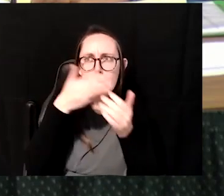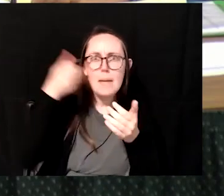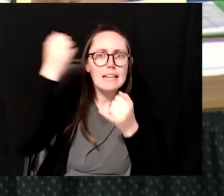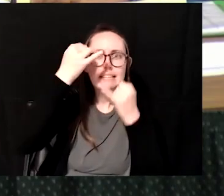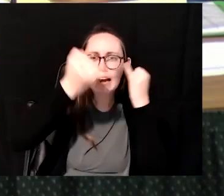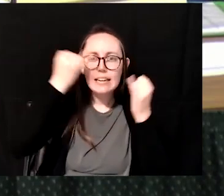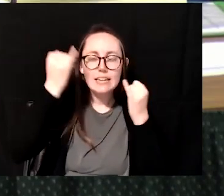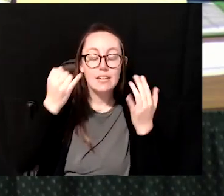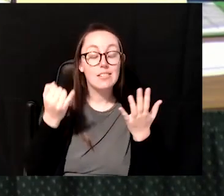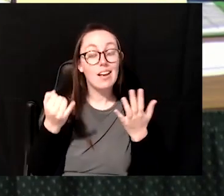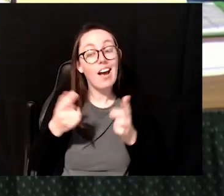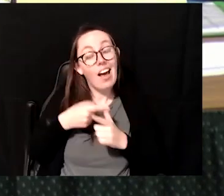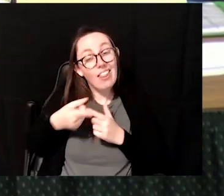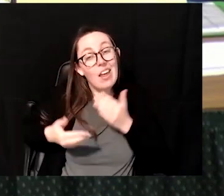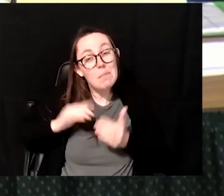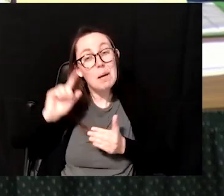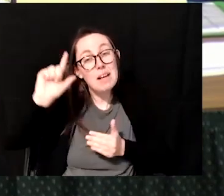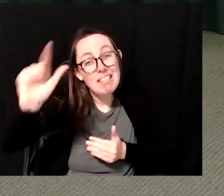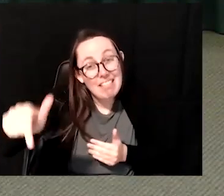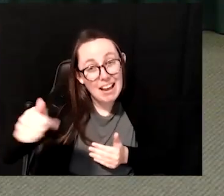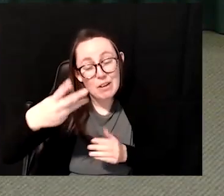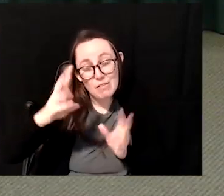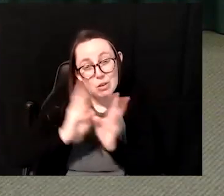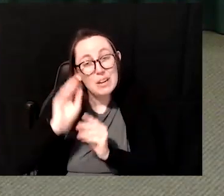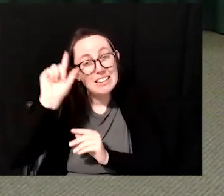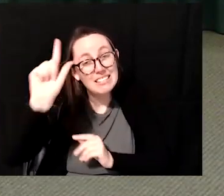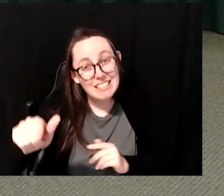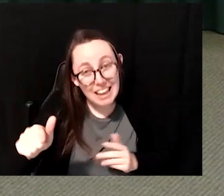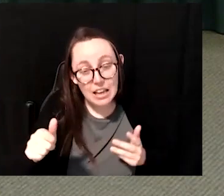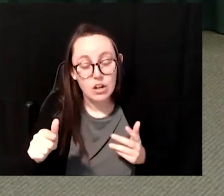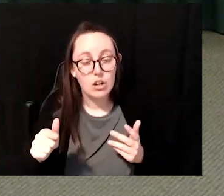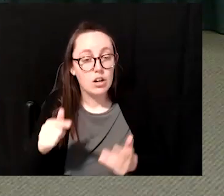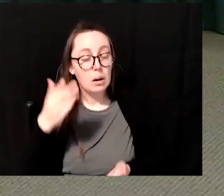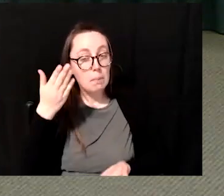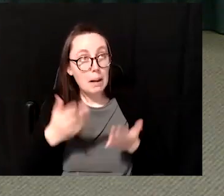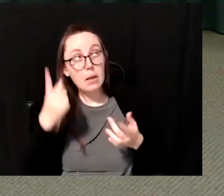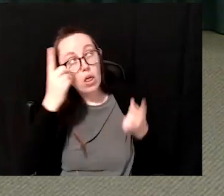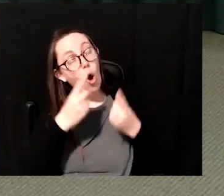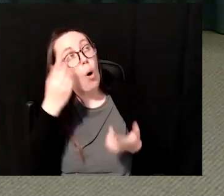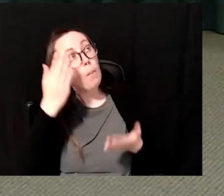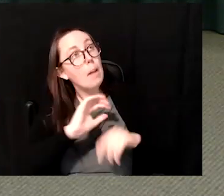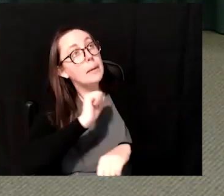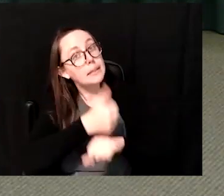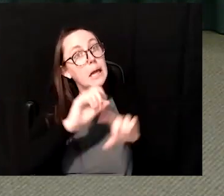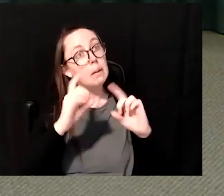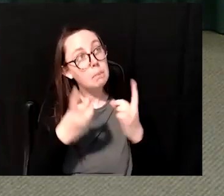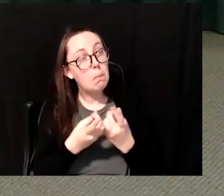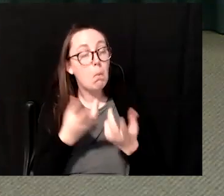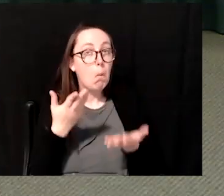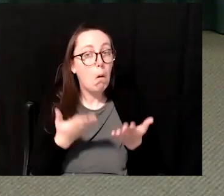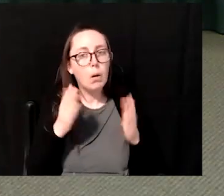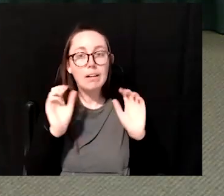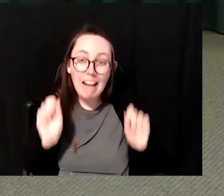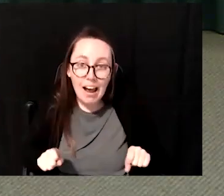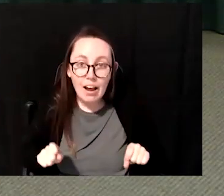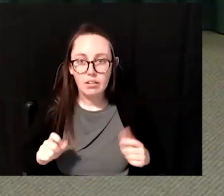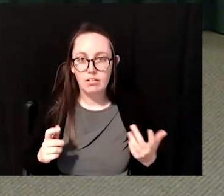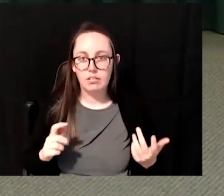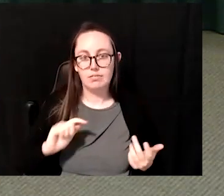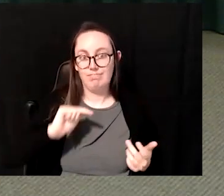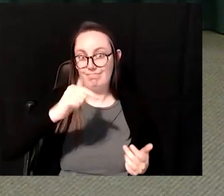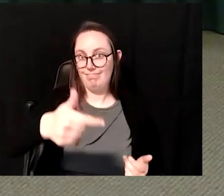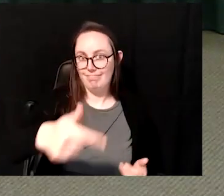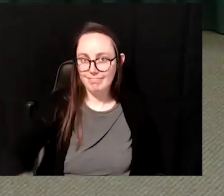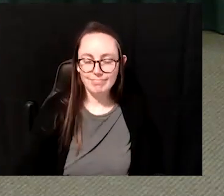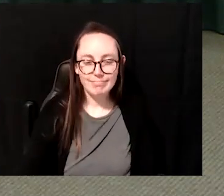sounds pretty and we can also get to a place tonight where we're just giving some direction to like what the next steps on all right I just we we need